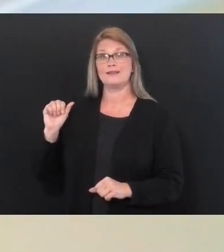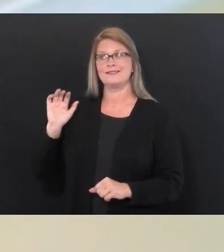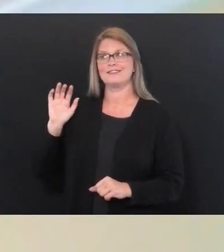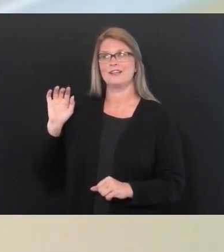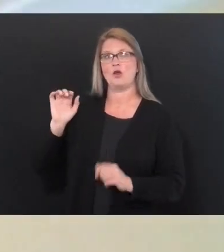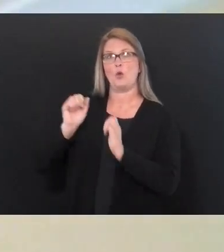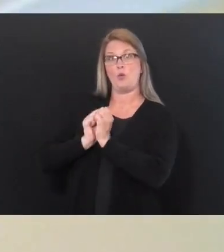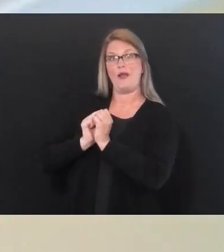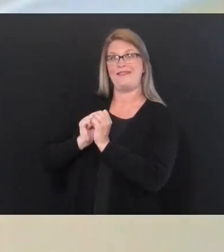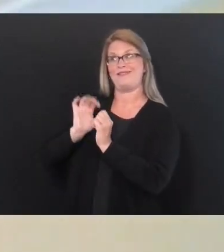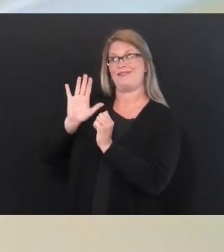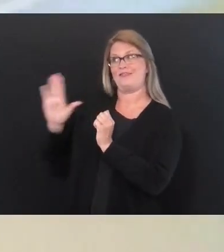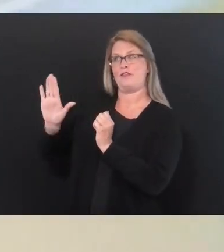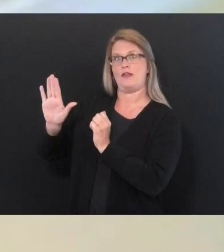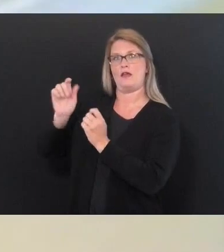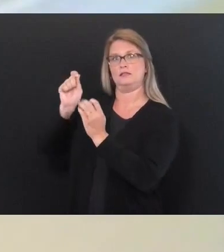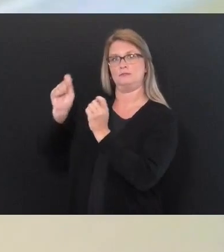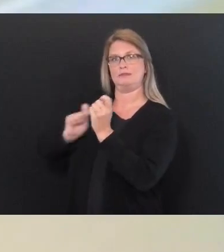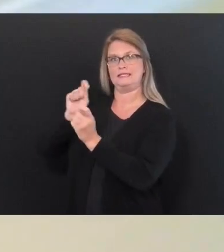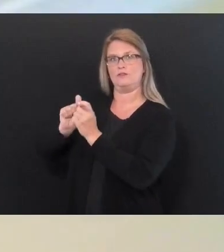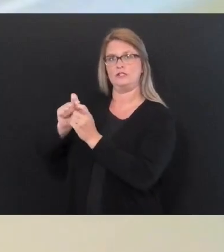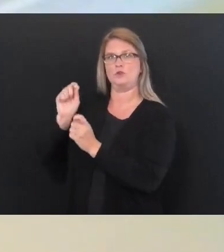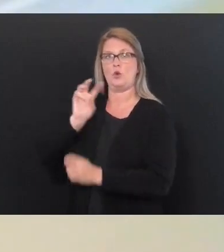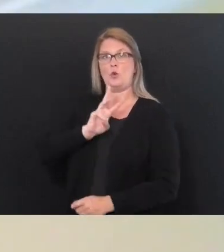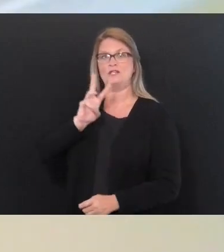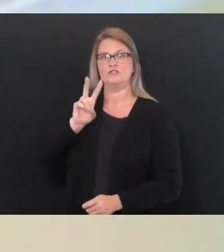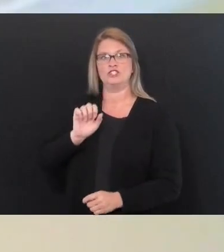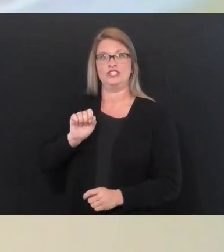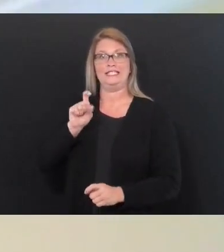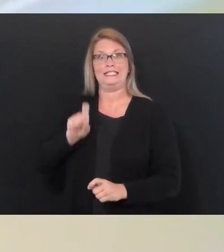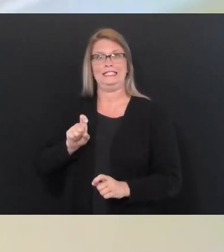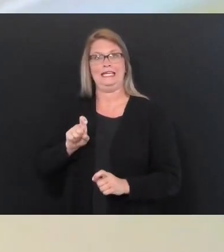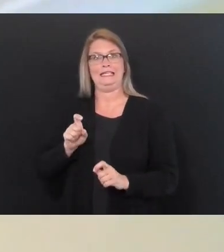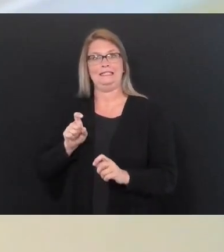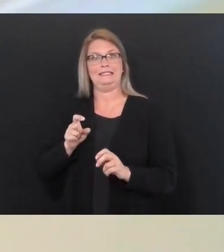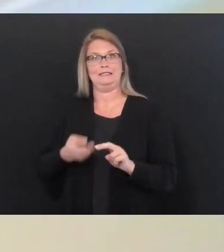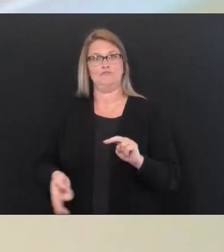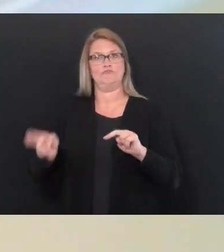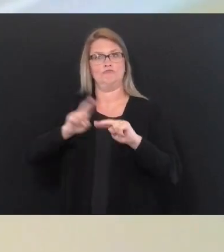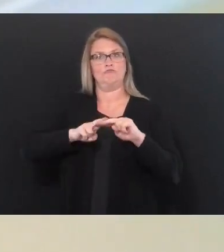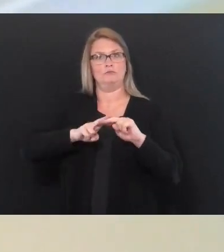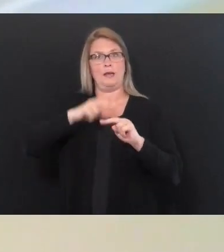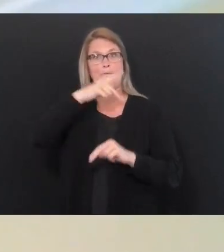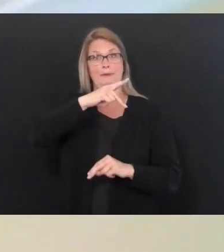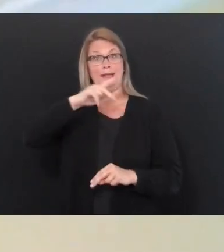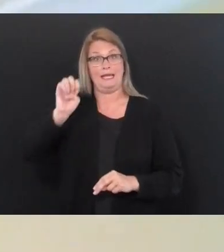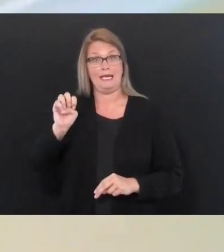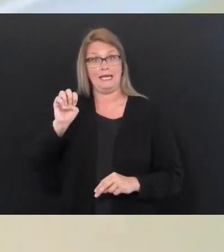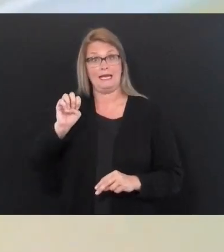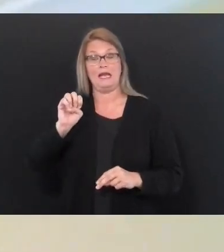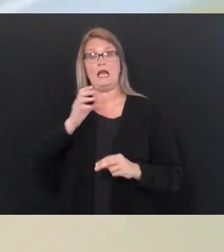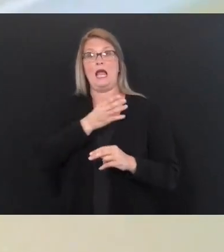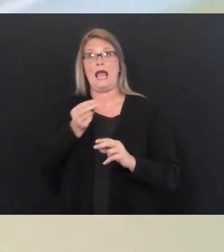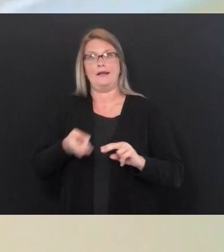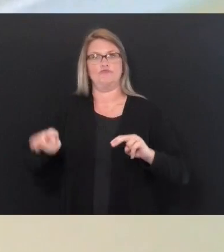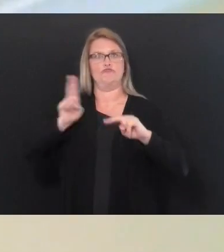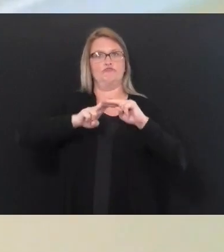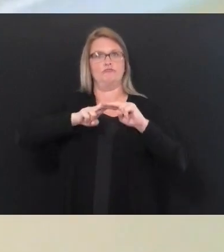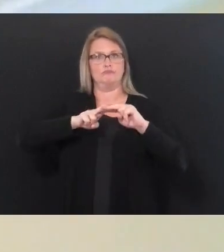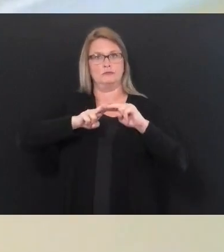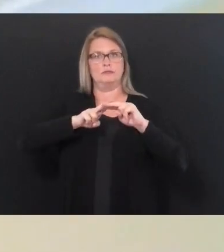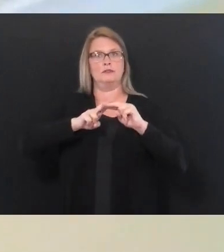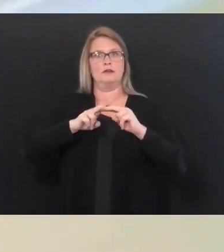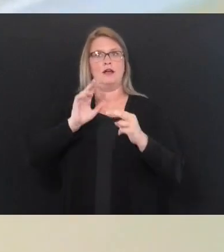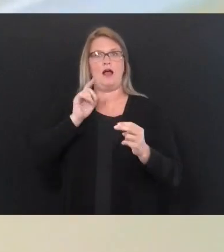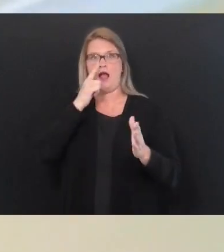specifics are that West Virginia needs to ramp up supply of personal protective equipment and also ramp up our